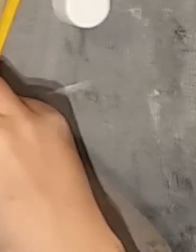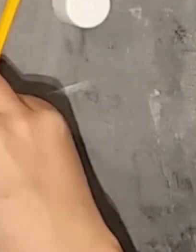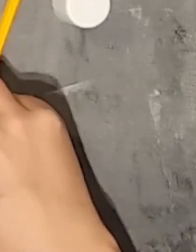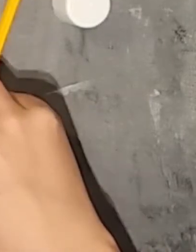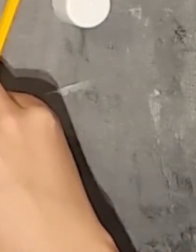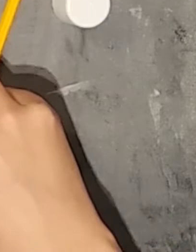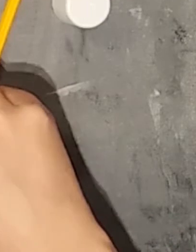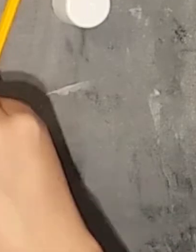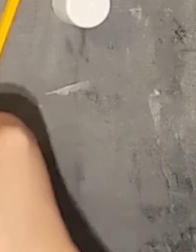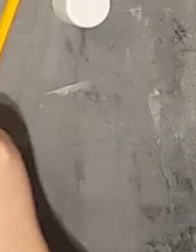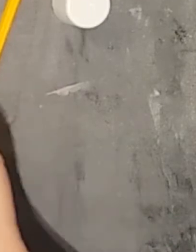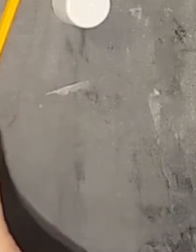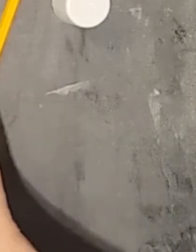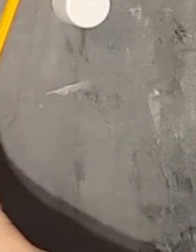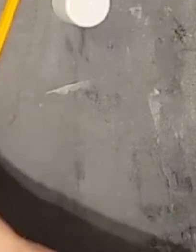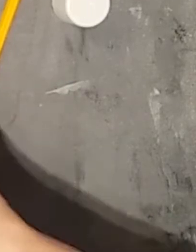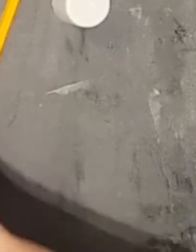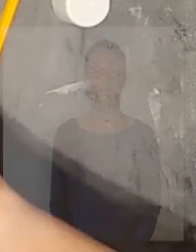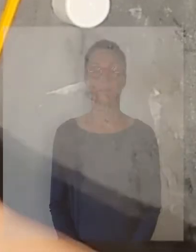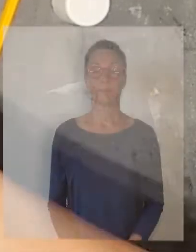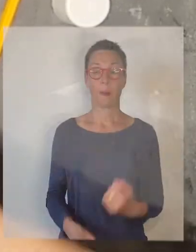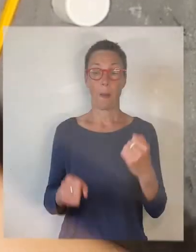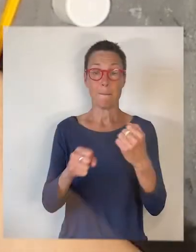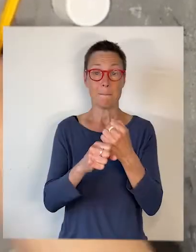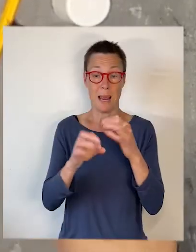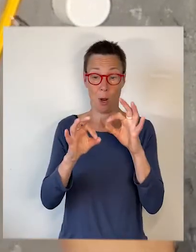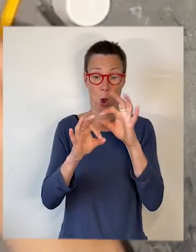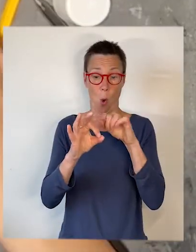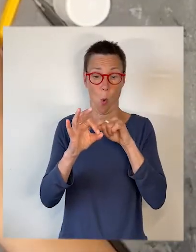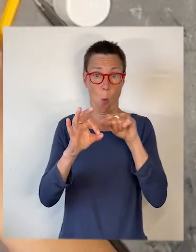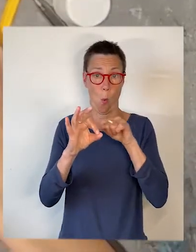Then I'm making a hole with a paper fastener.